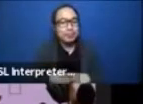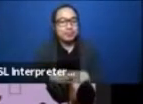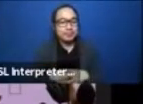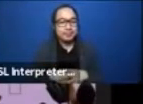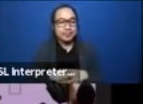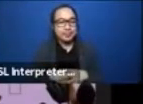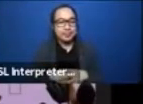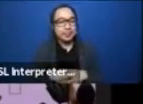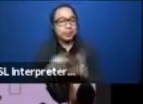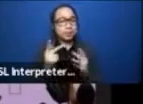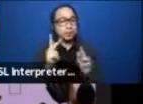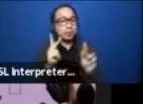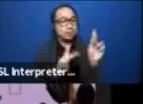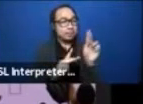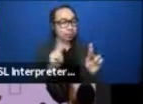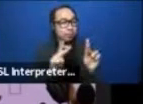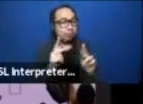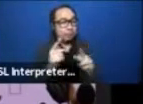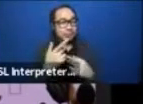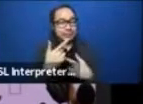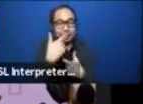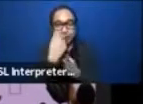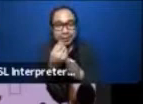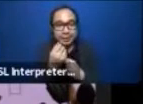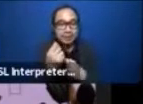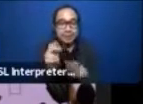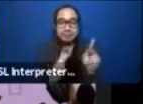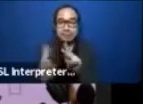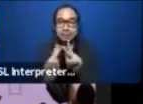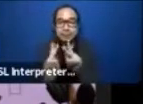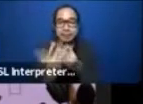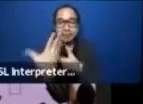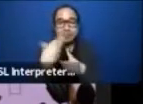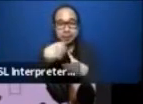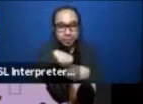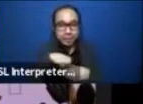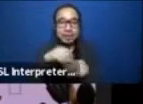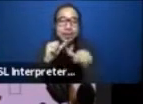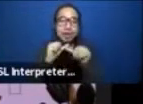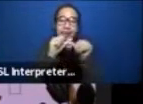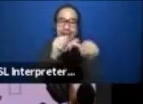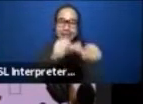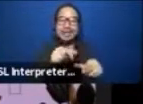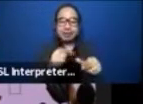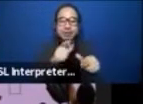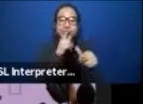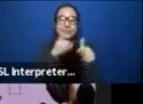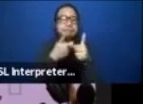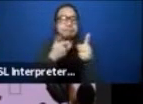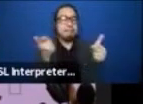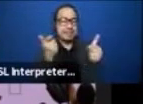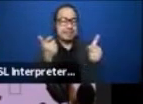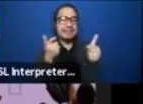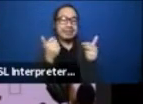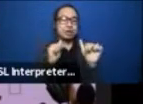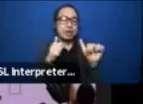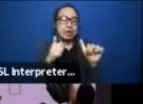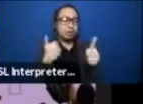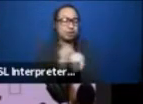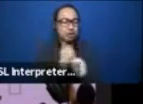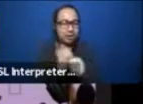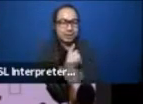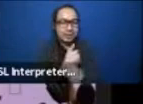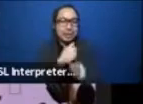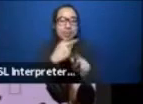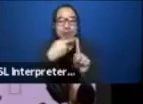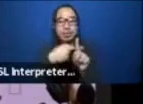people's interest and people's participation and maintaining that has been a major challenge. And this research makes a case that that is possible. I will